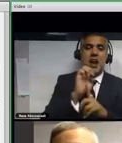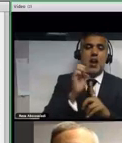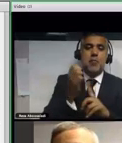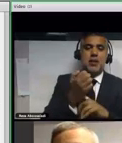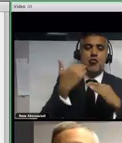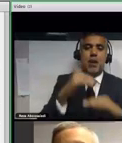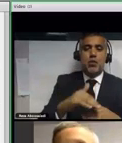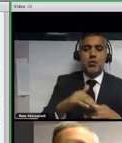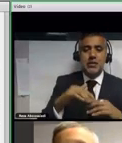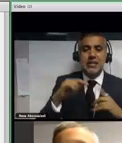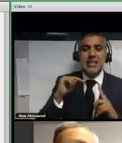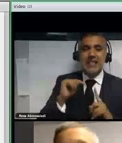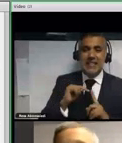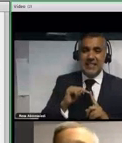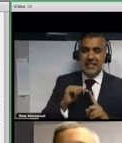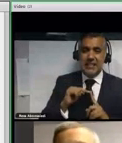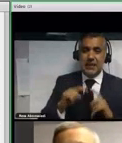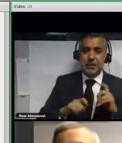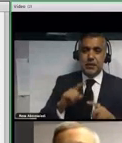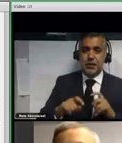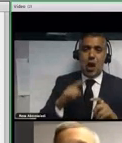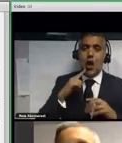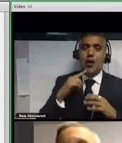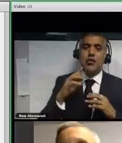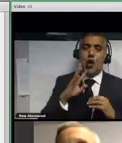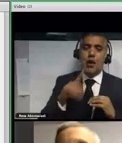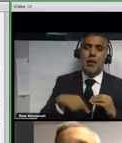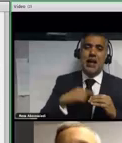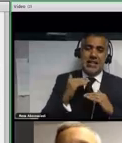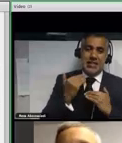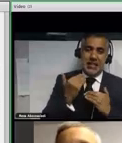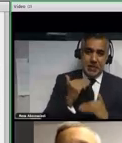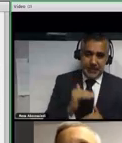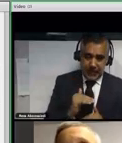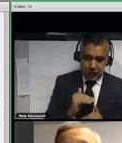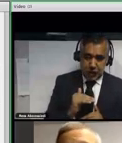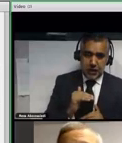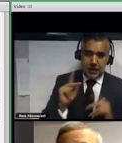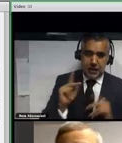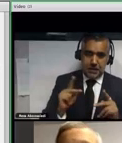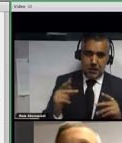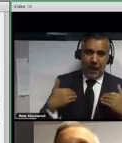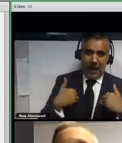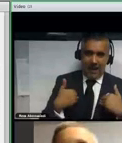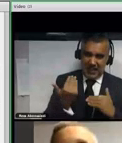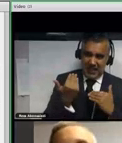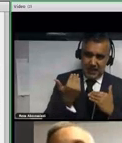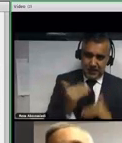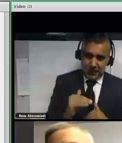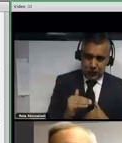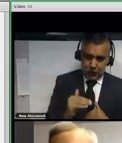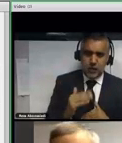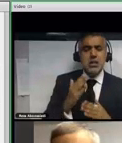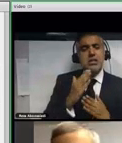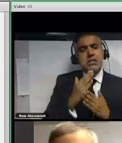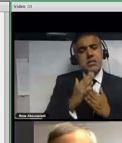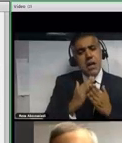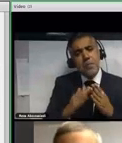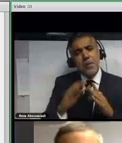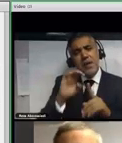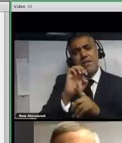very specifically on the limitations that people have. There's some